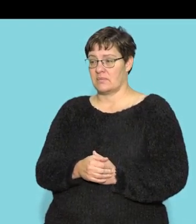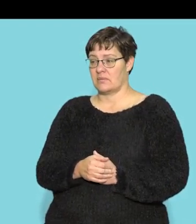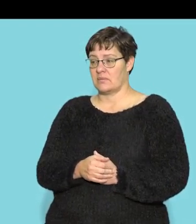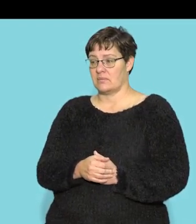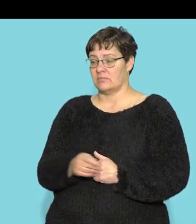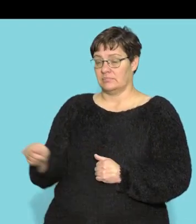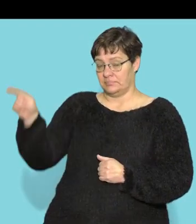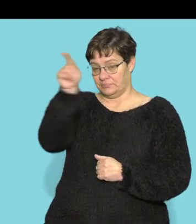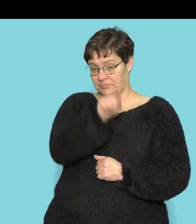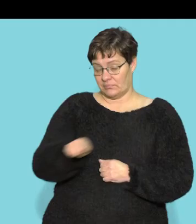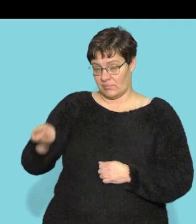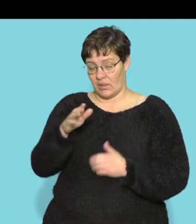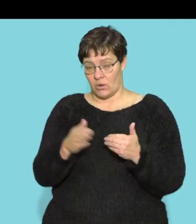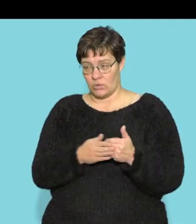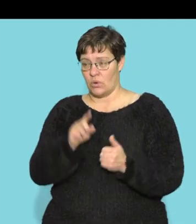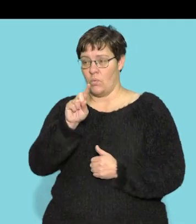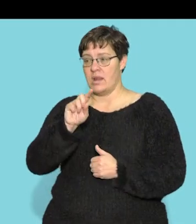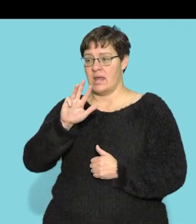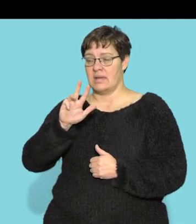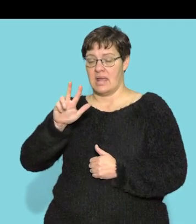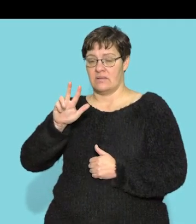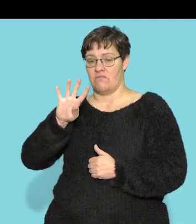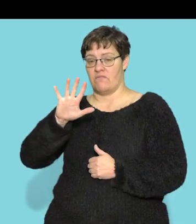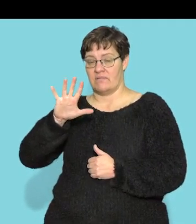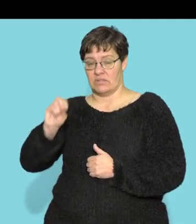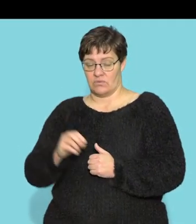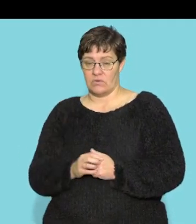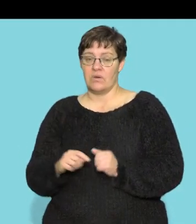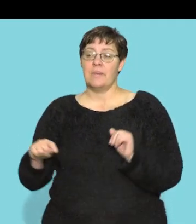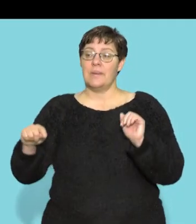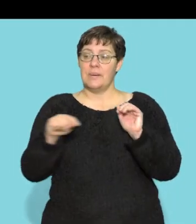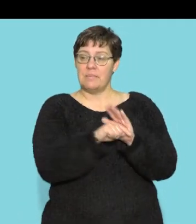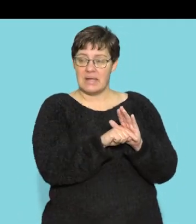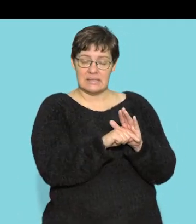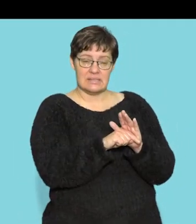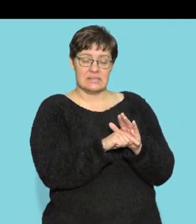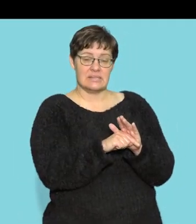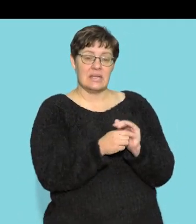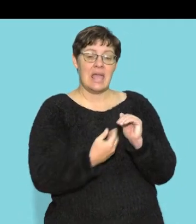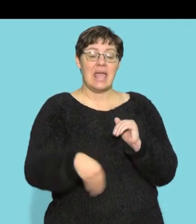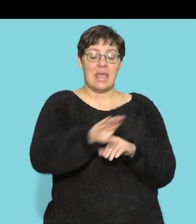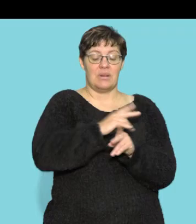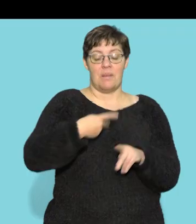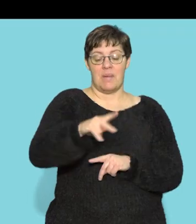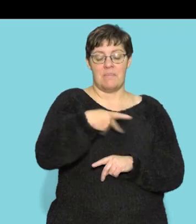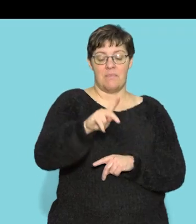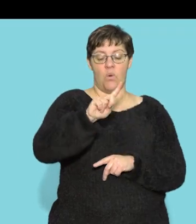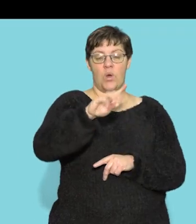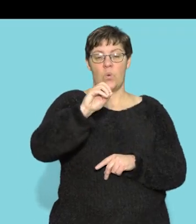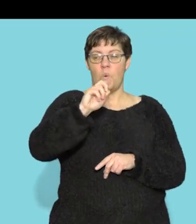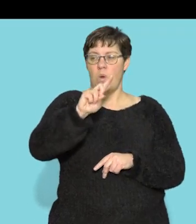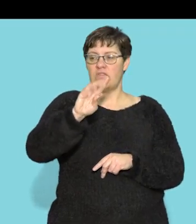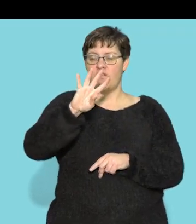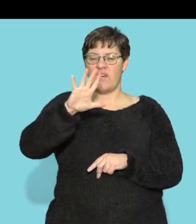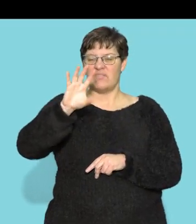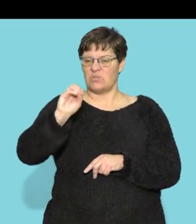My closing balance of 198,450 minus the capital repayment. And I showed you how we got that